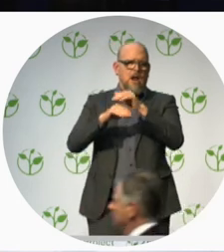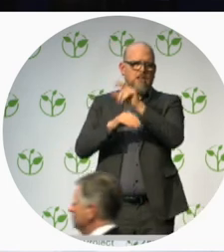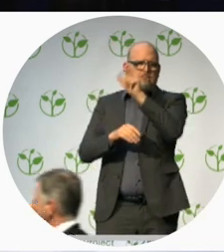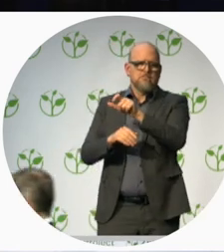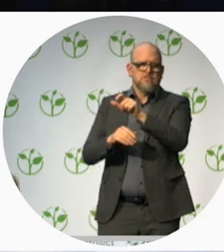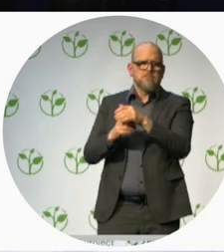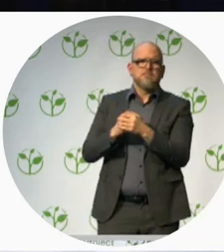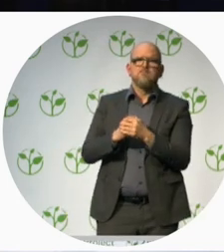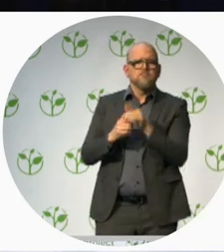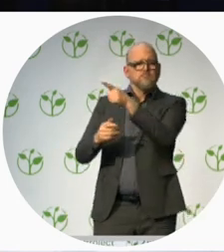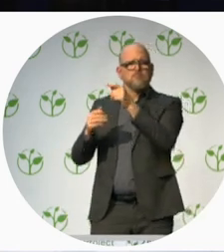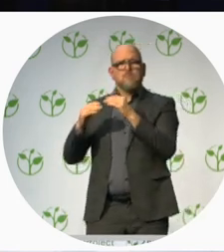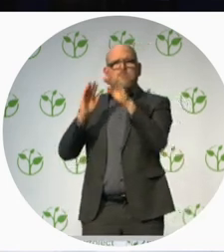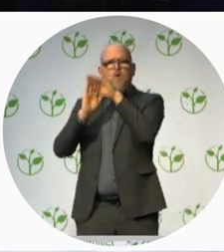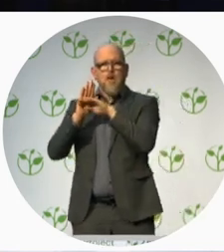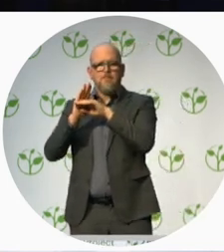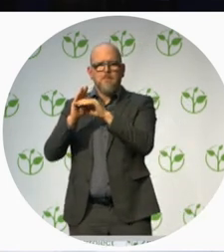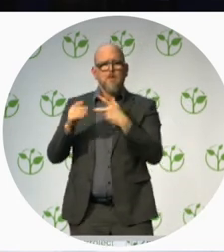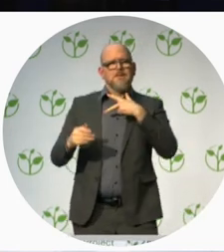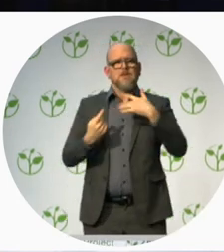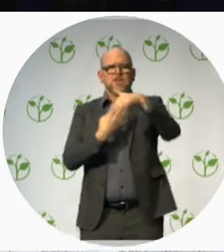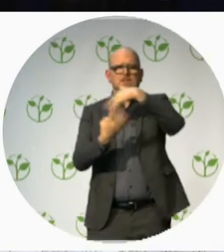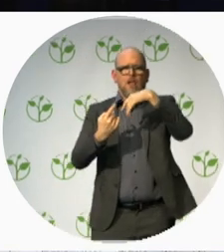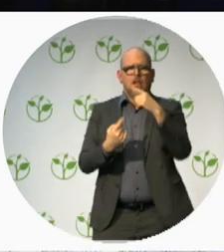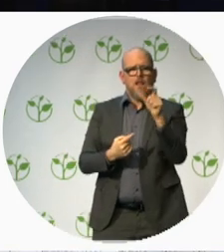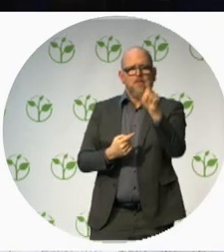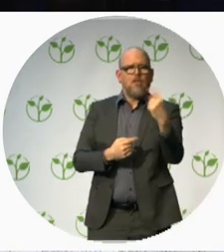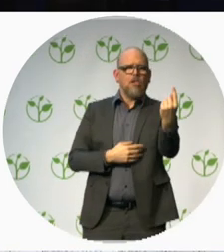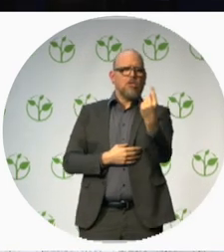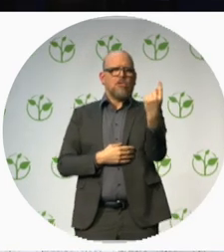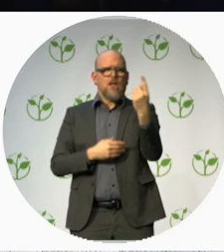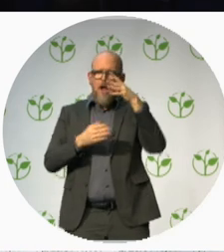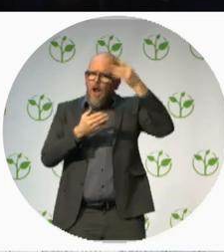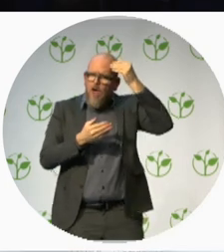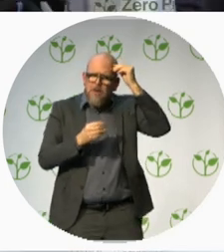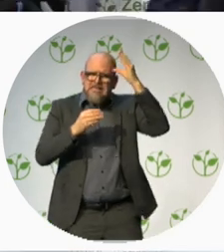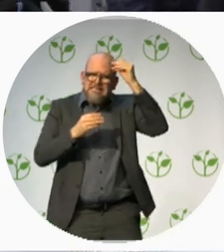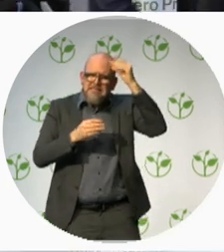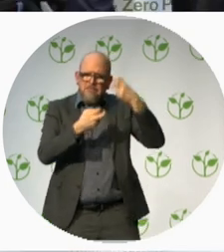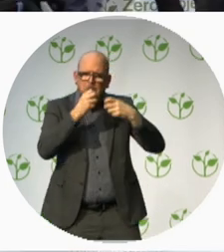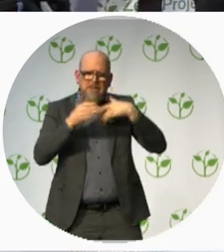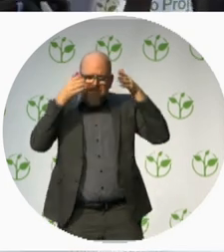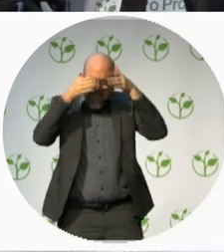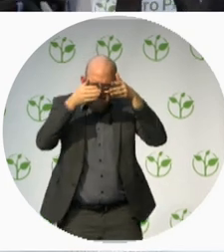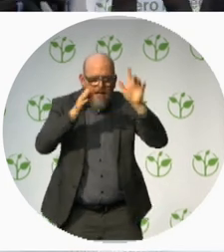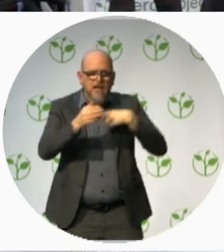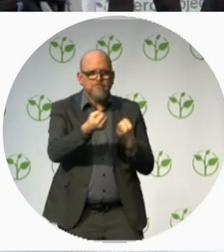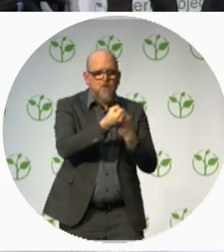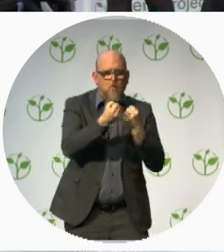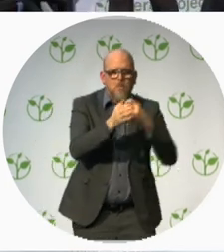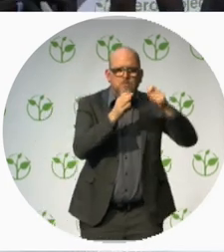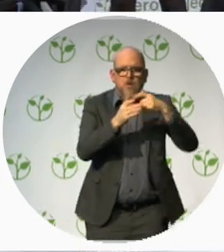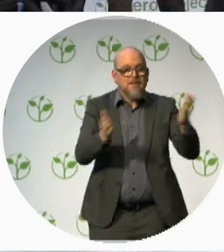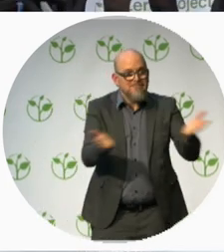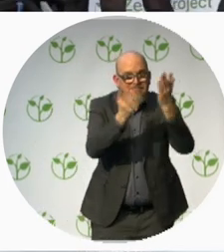program supporting socially isolated people with learning, disabilities, and autism. The program encourages them to be active